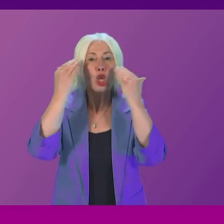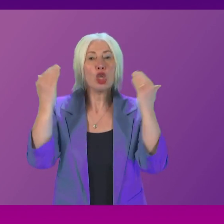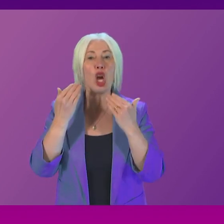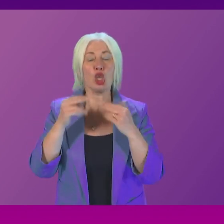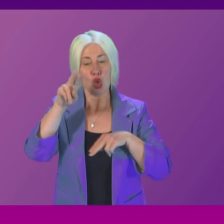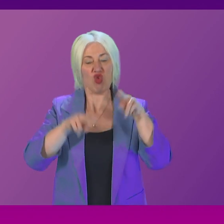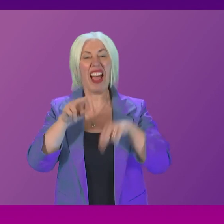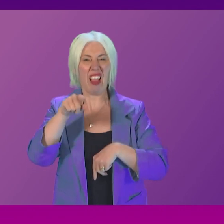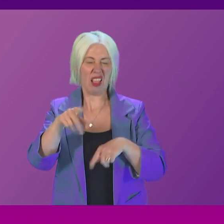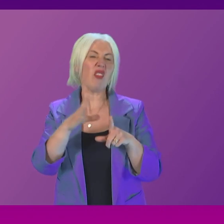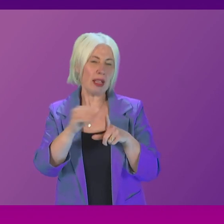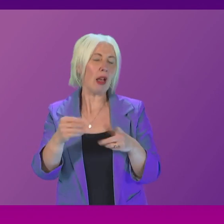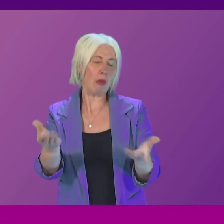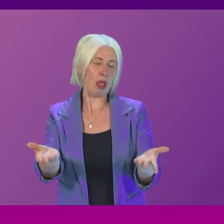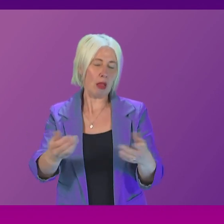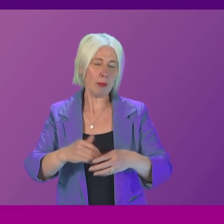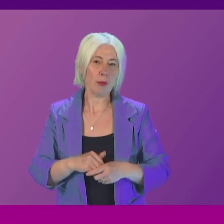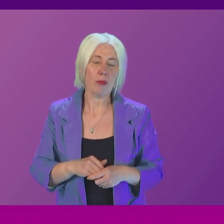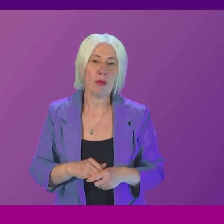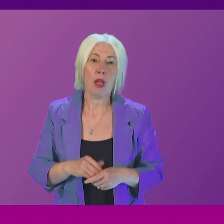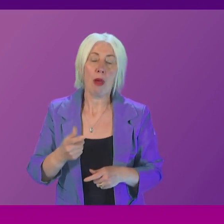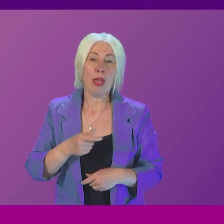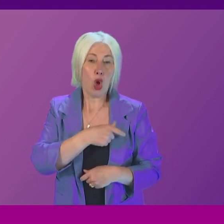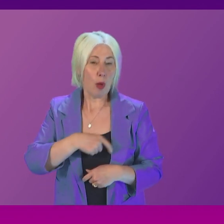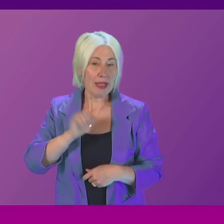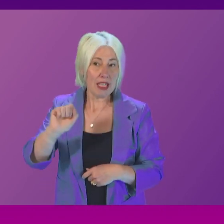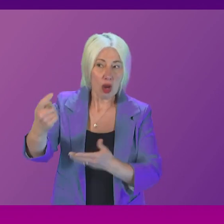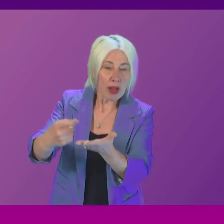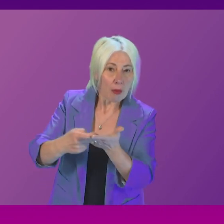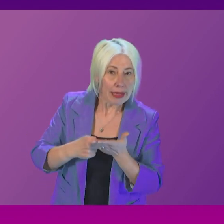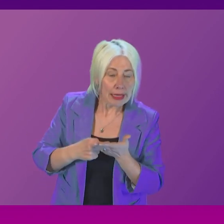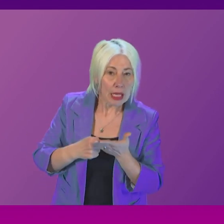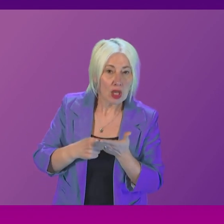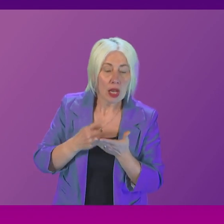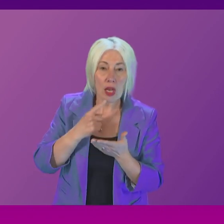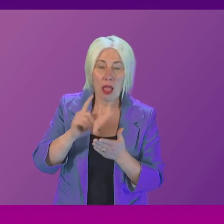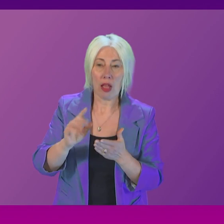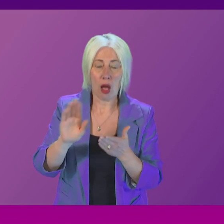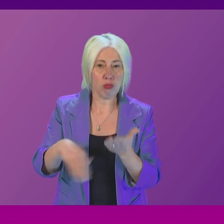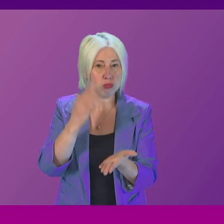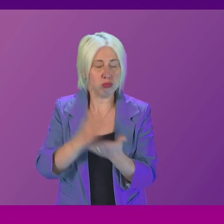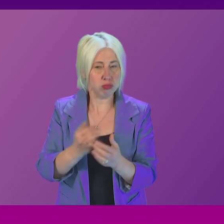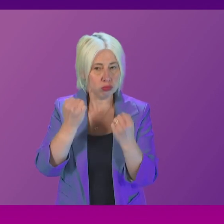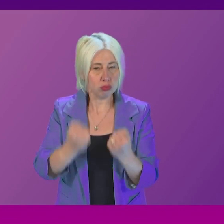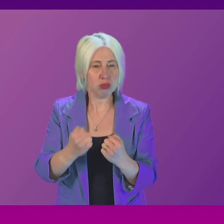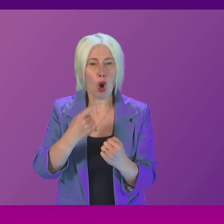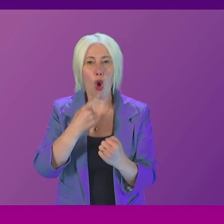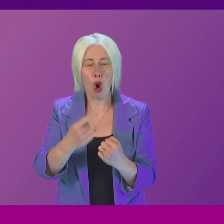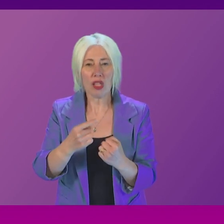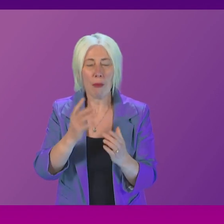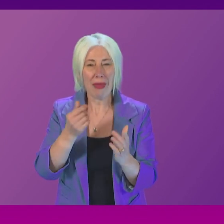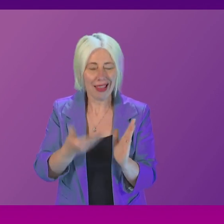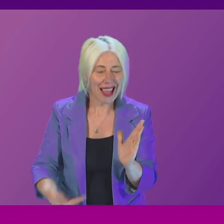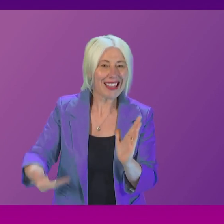an example. So, for example, if it's committee's recommendation, do we bring forward a super affirmative order? So that gives